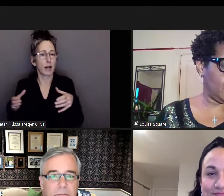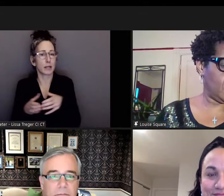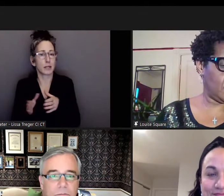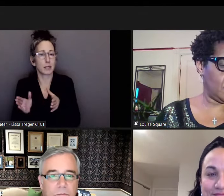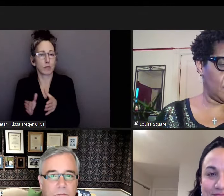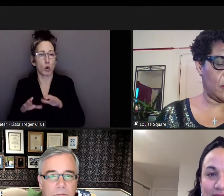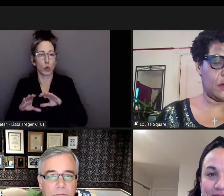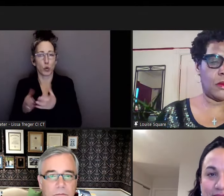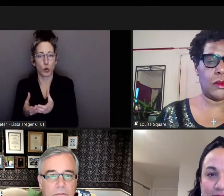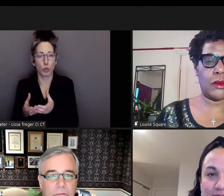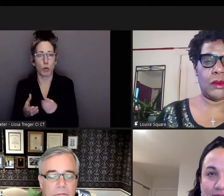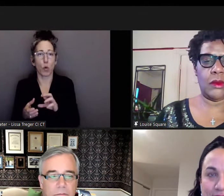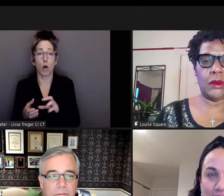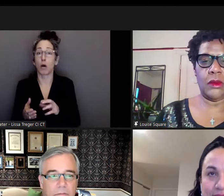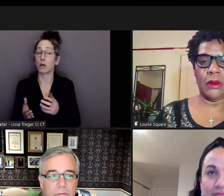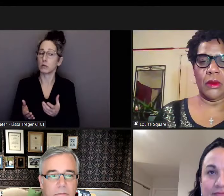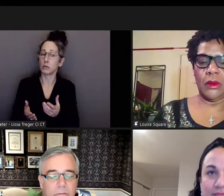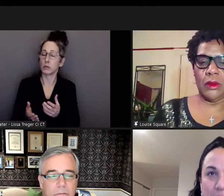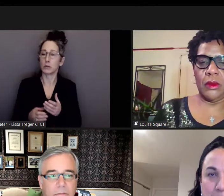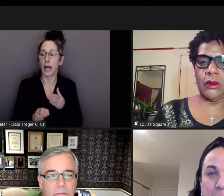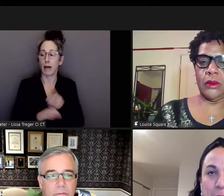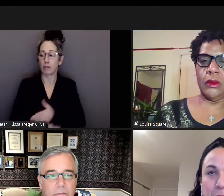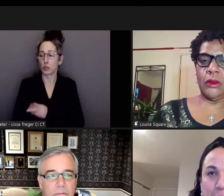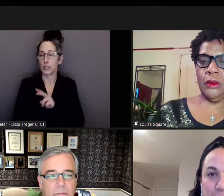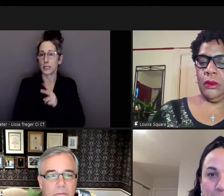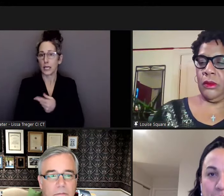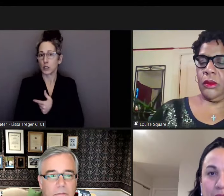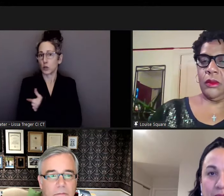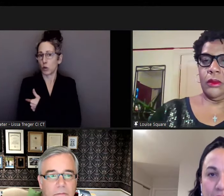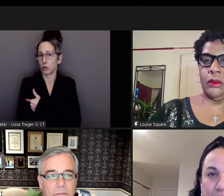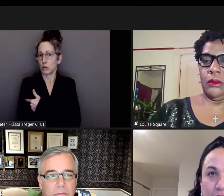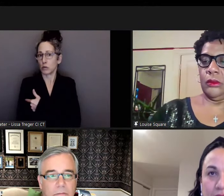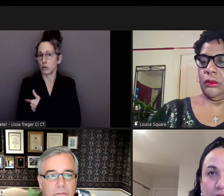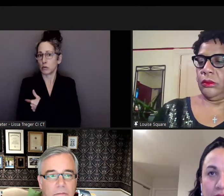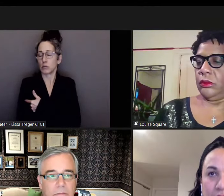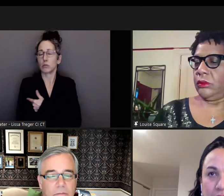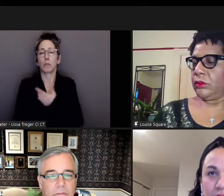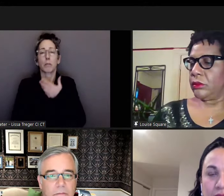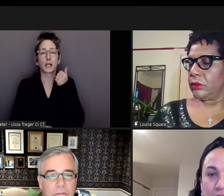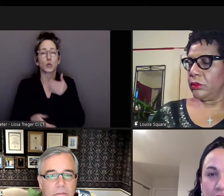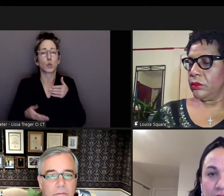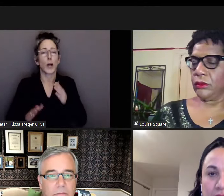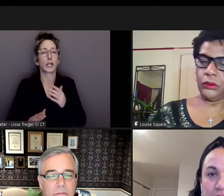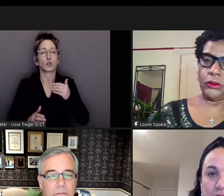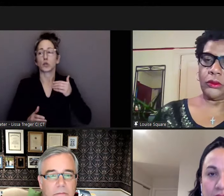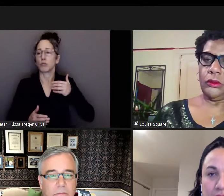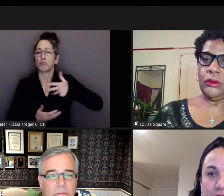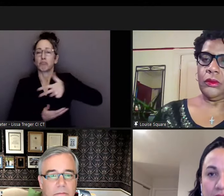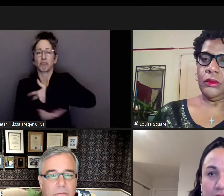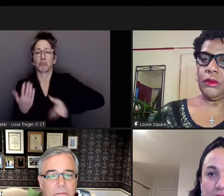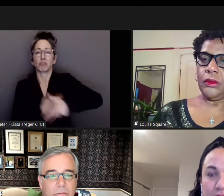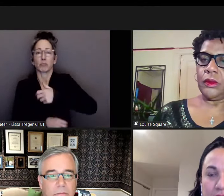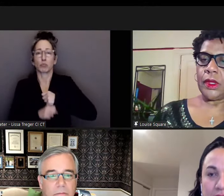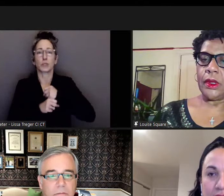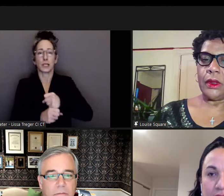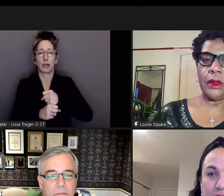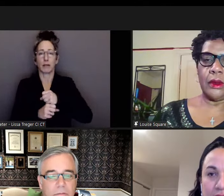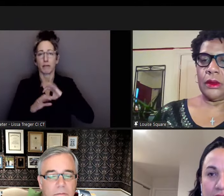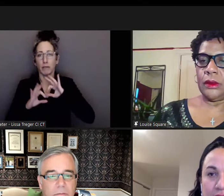should they continue to take after they get their second dose to help protect themselves and their families.